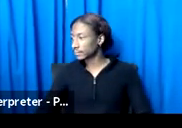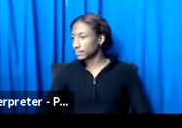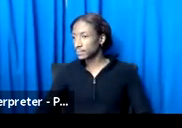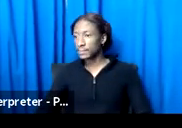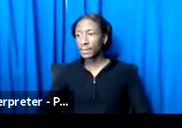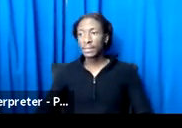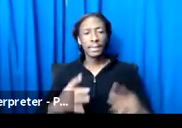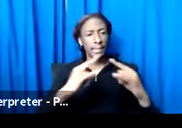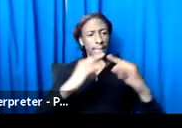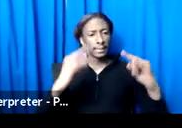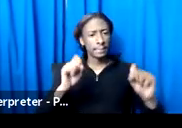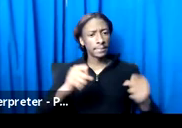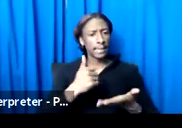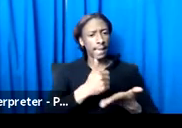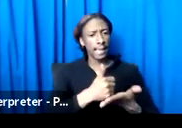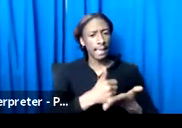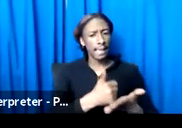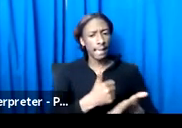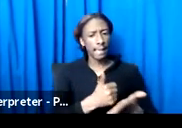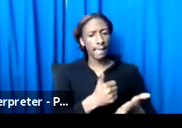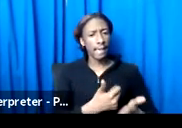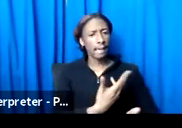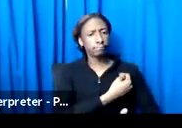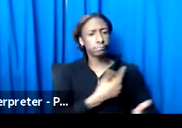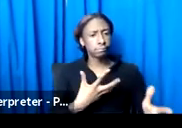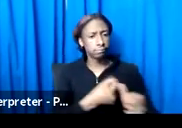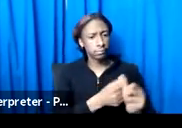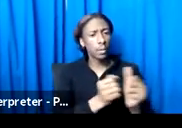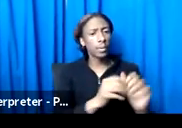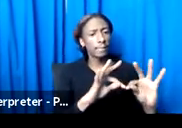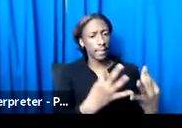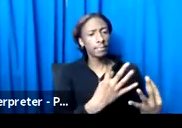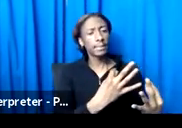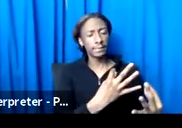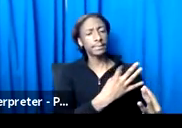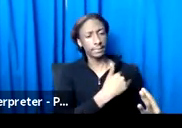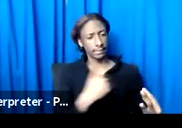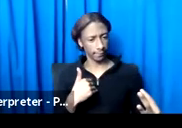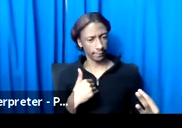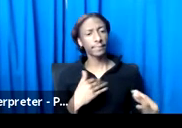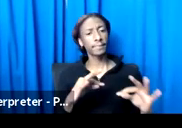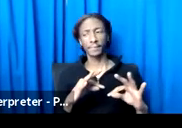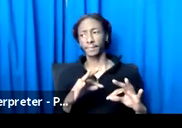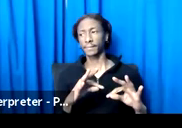Camps can help increase vaccine uptake among campers, their families, and staff. Next slide.